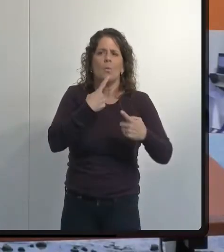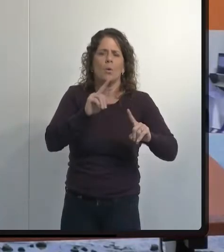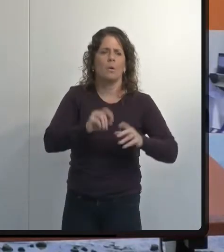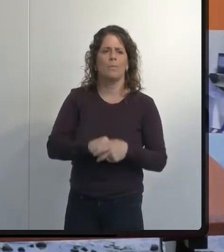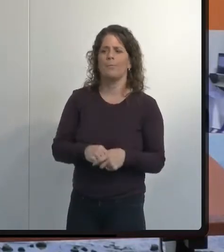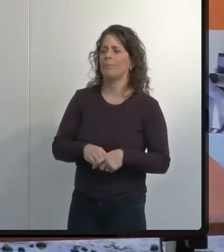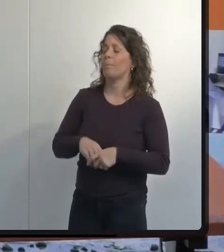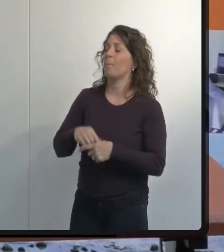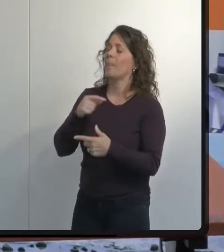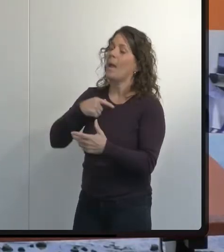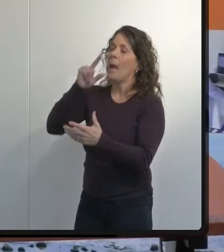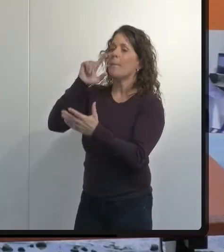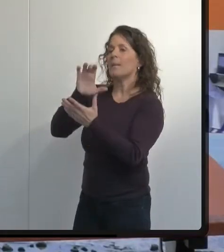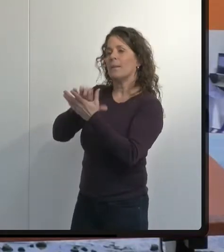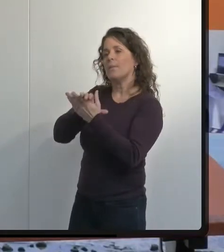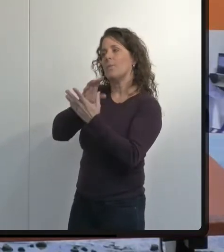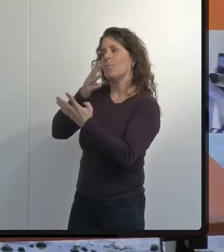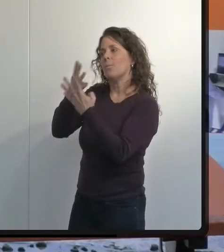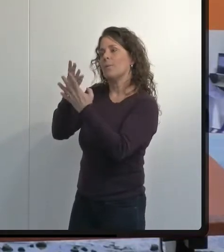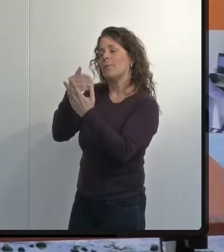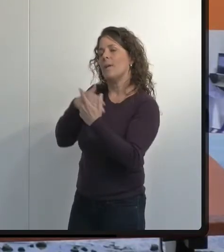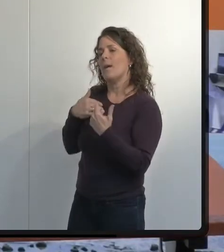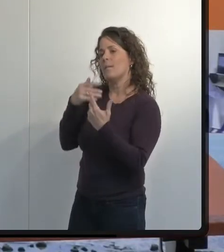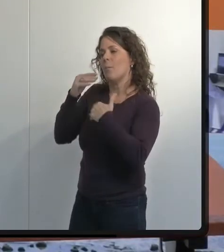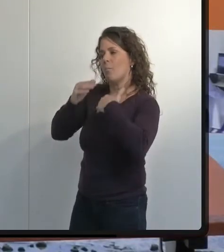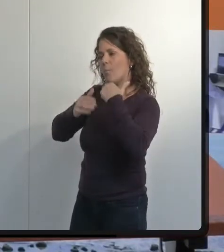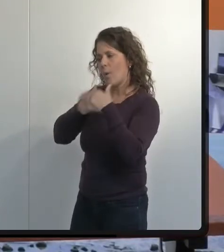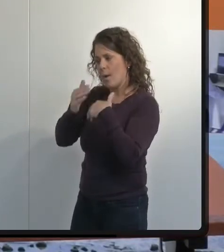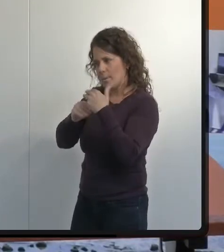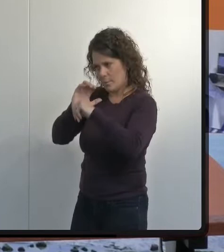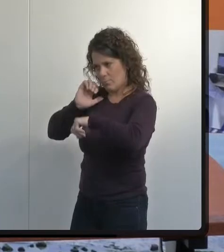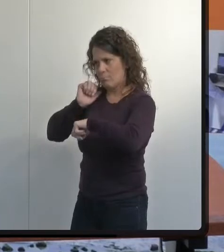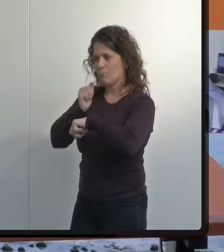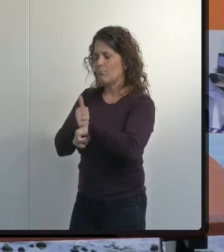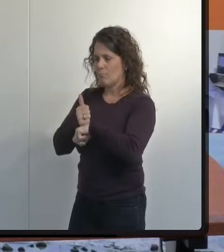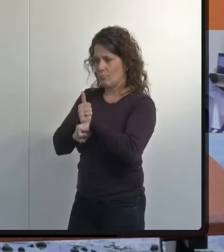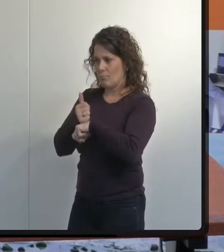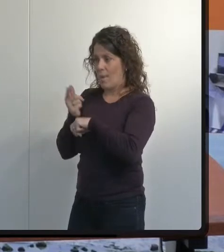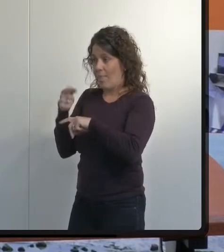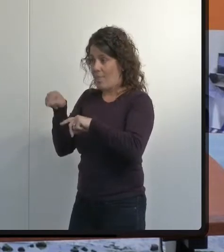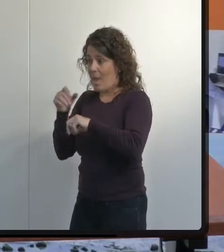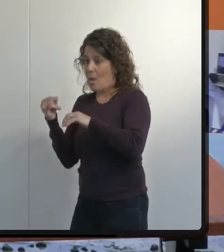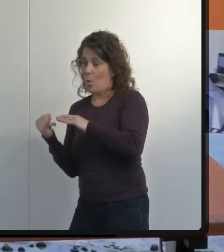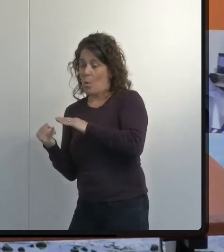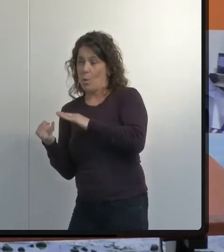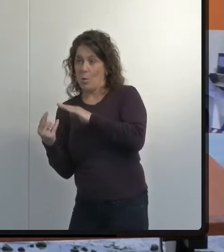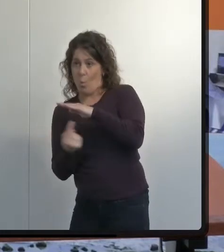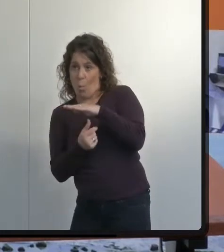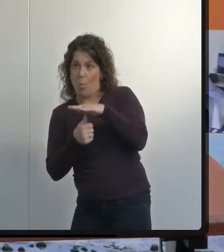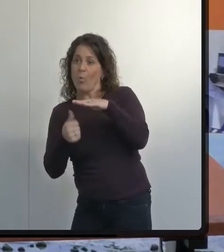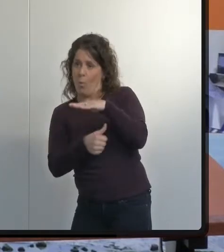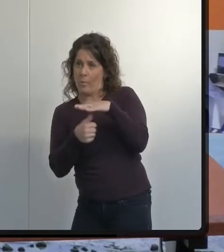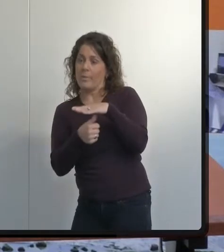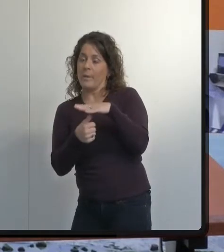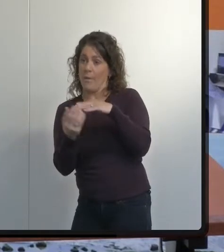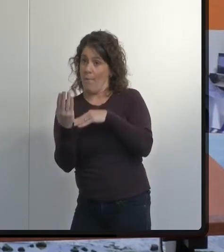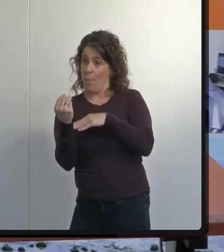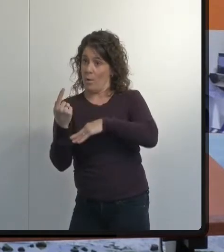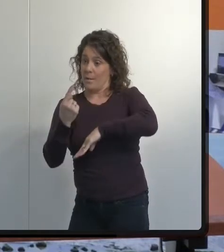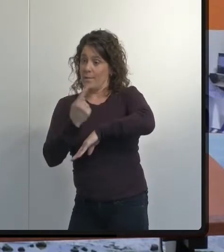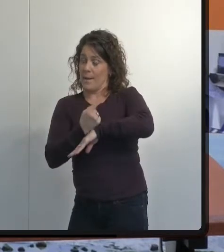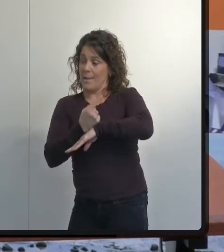the prison has a process in place where there is a quarantine of 14 days where